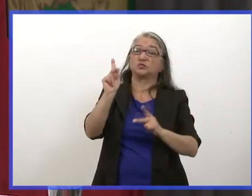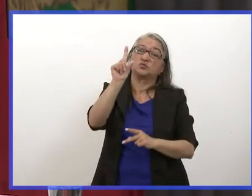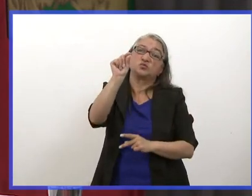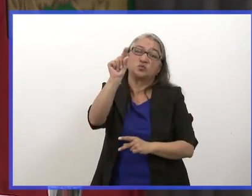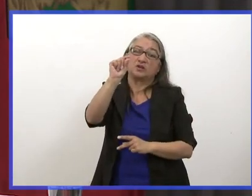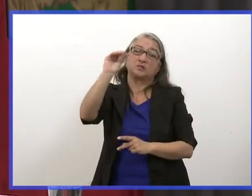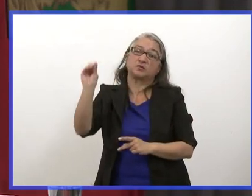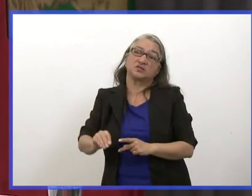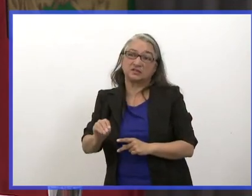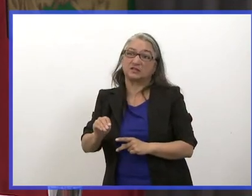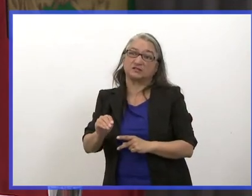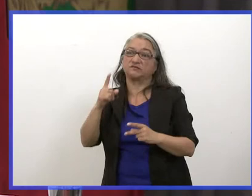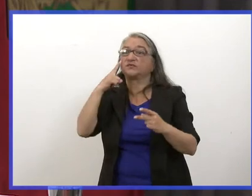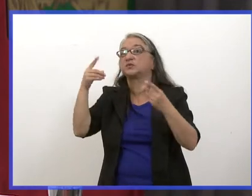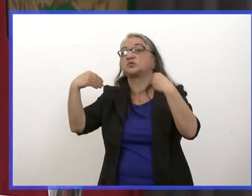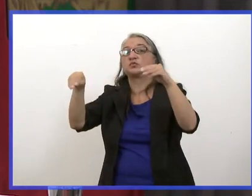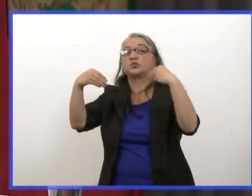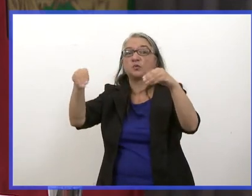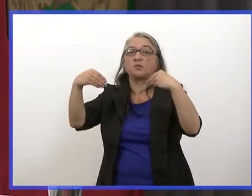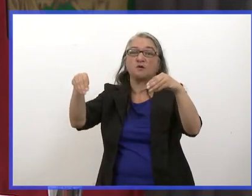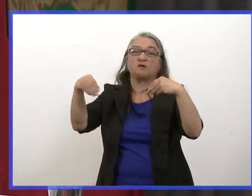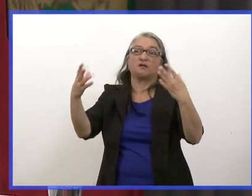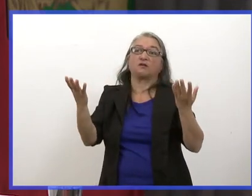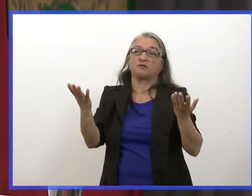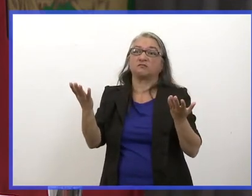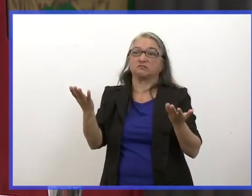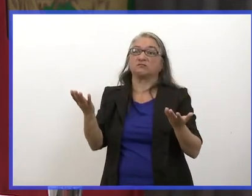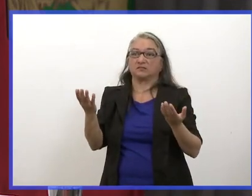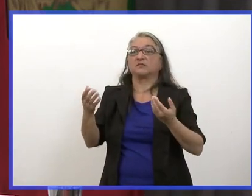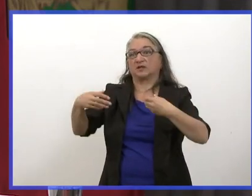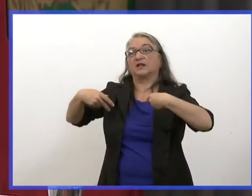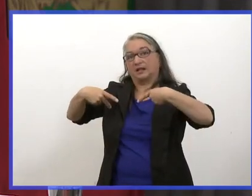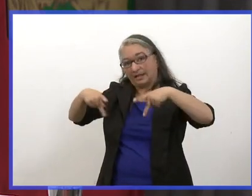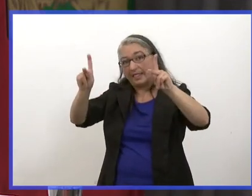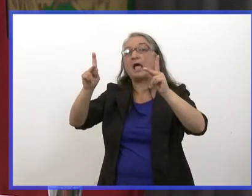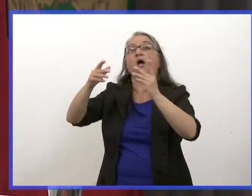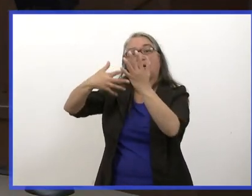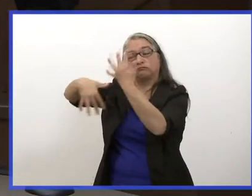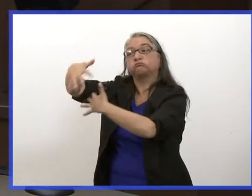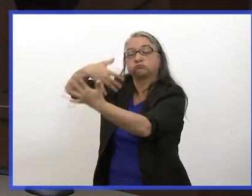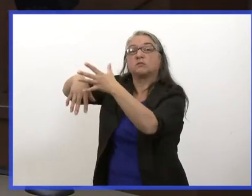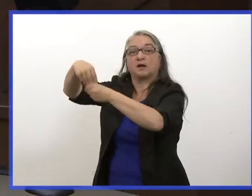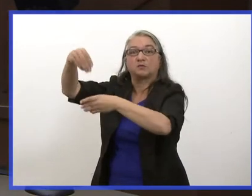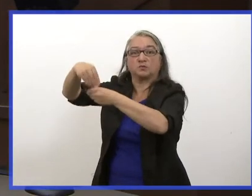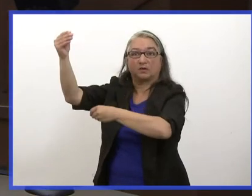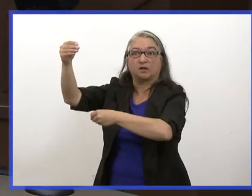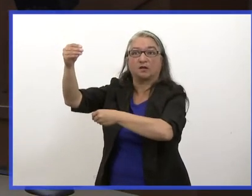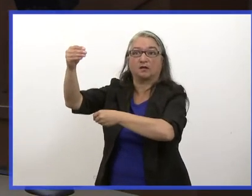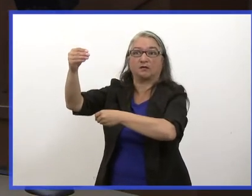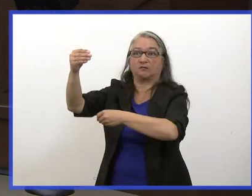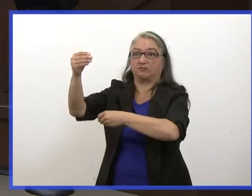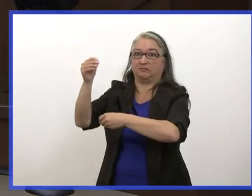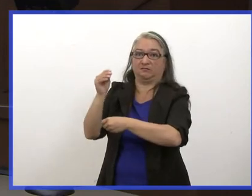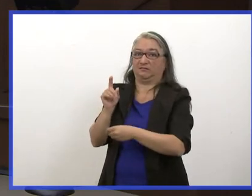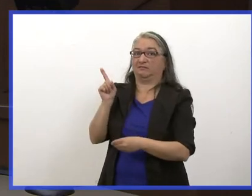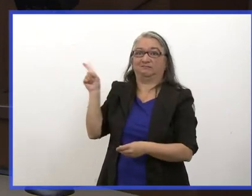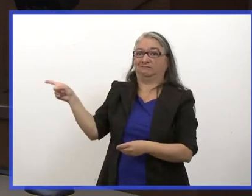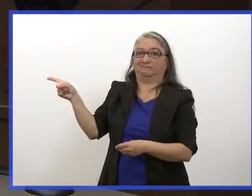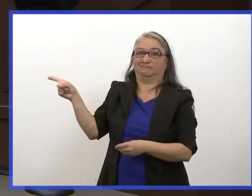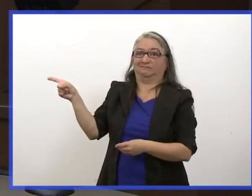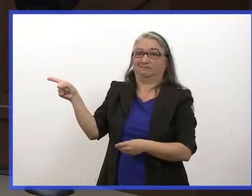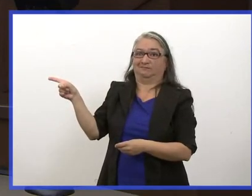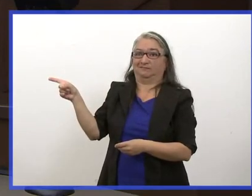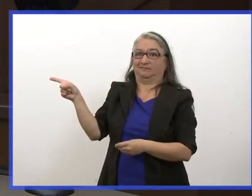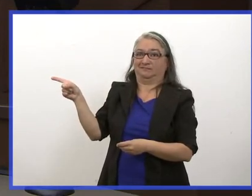They're restrictive. Ours are tougher. And Brent, we've added some things today that toughen them up even further from last